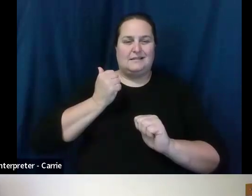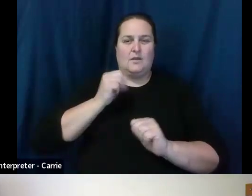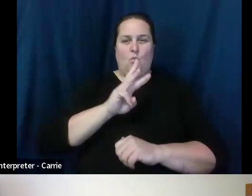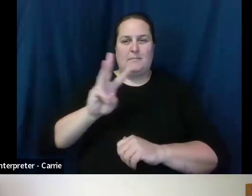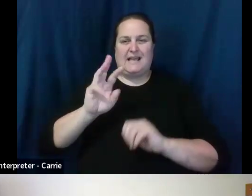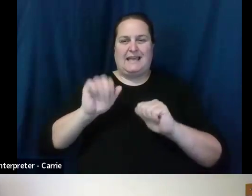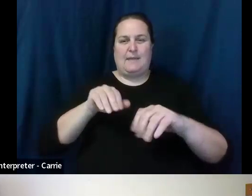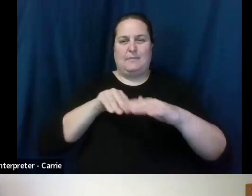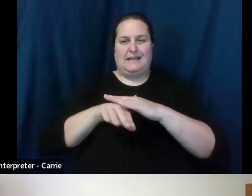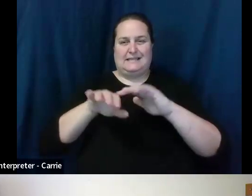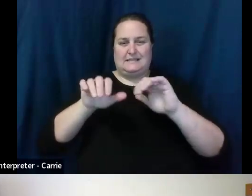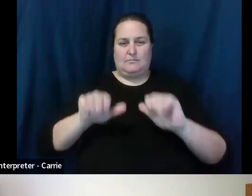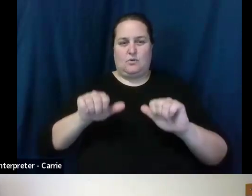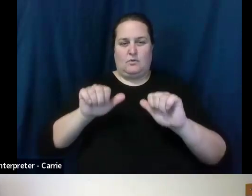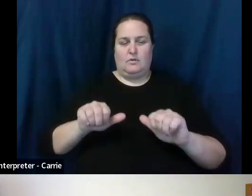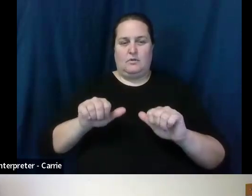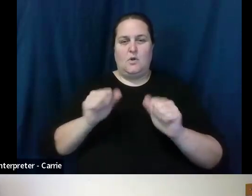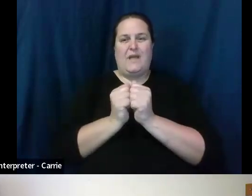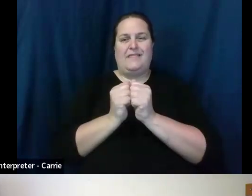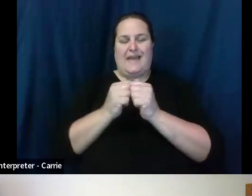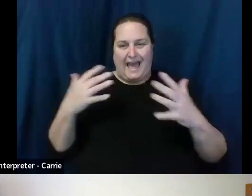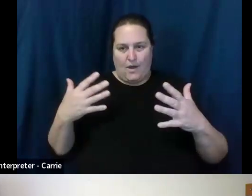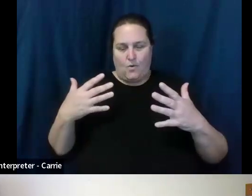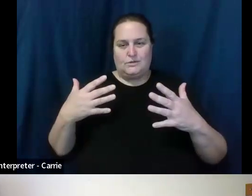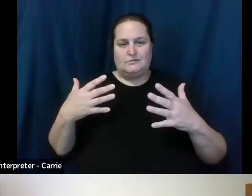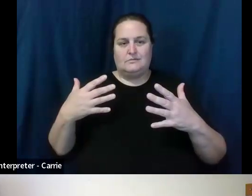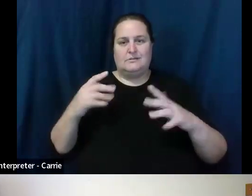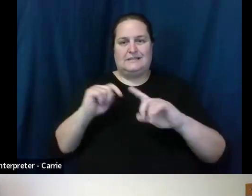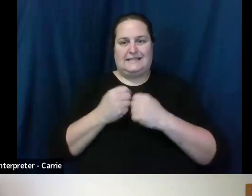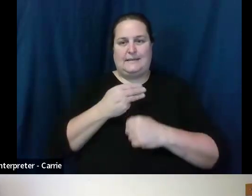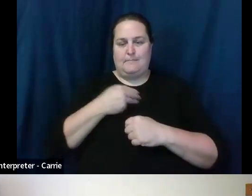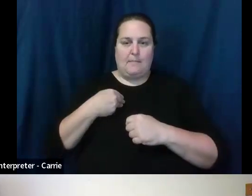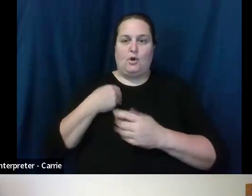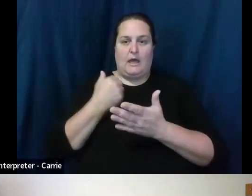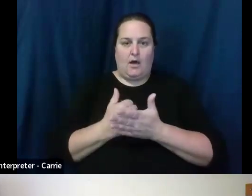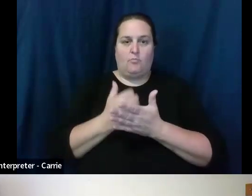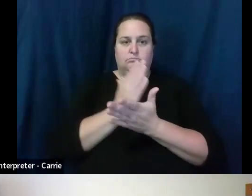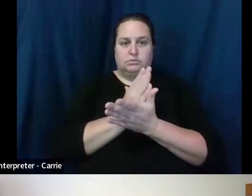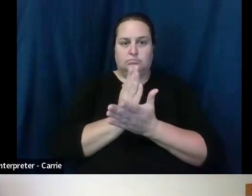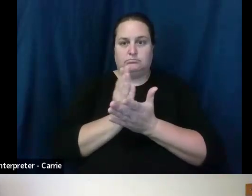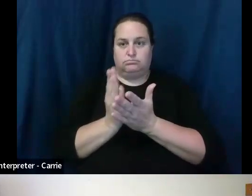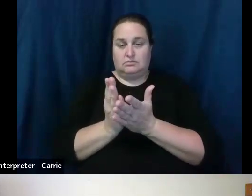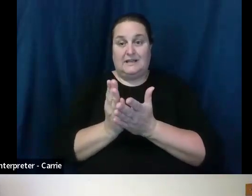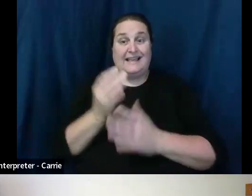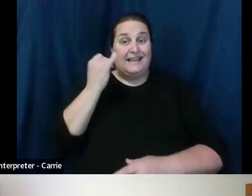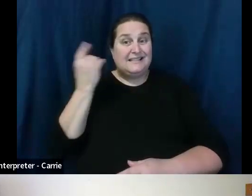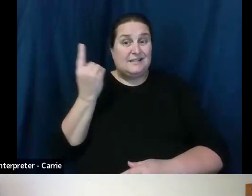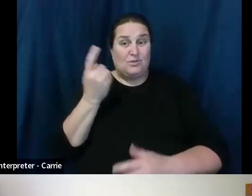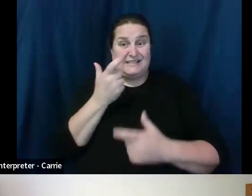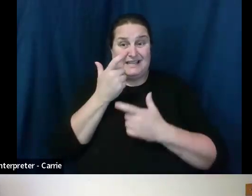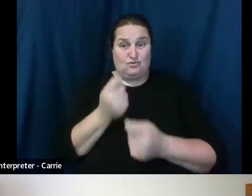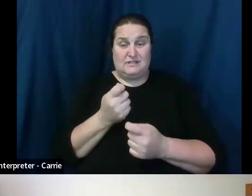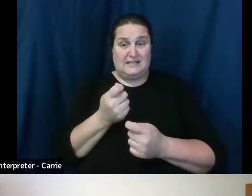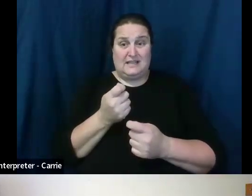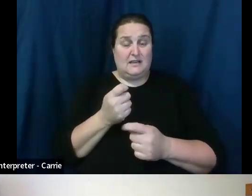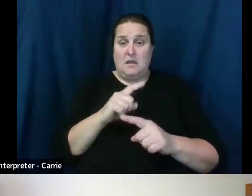people outside of that kind of infrastructure that we have. So if somebody is interested and they're not at this webinar